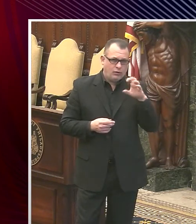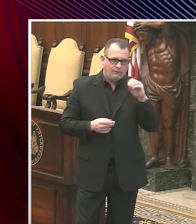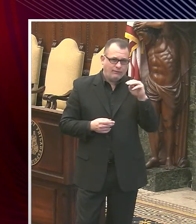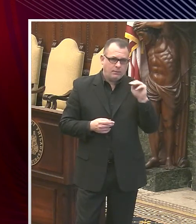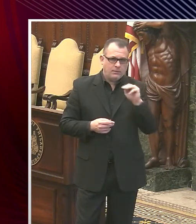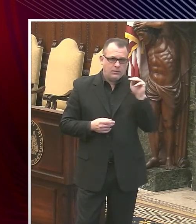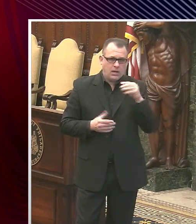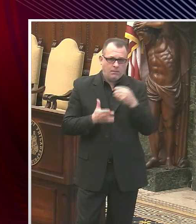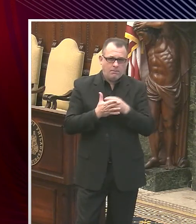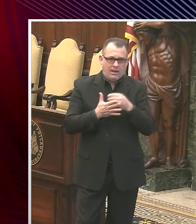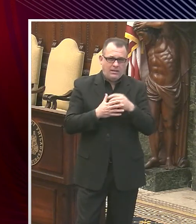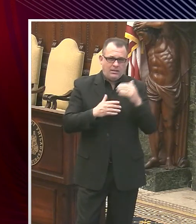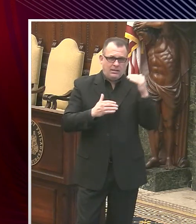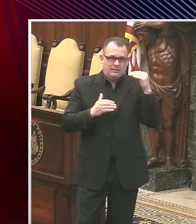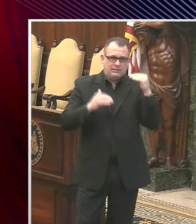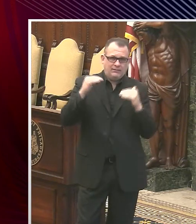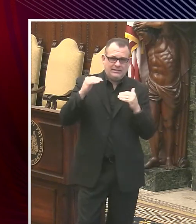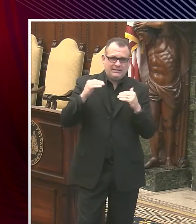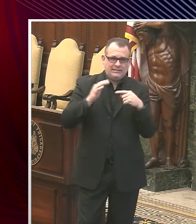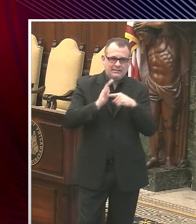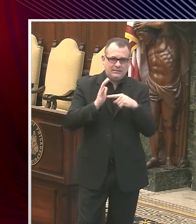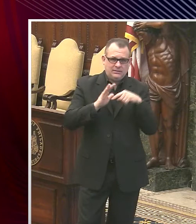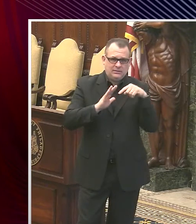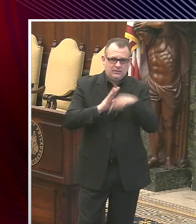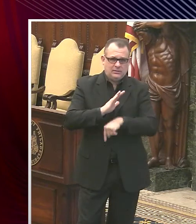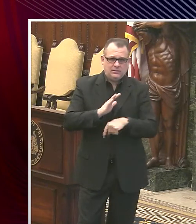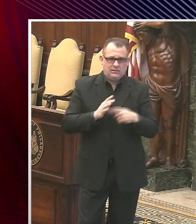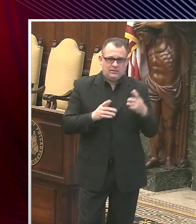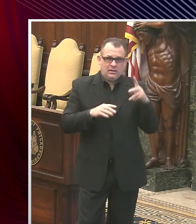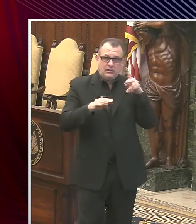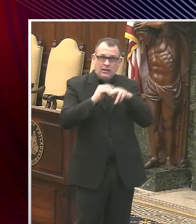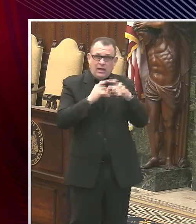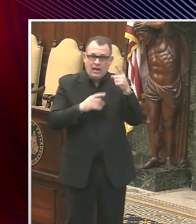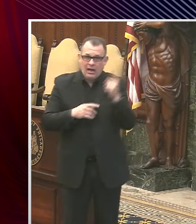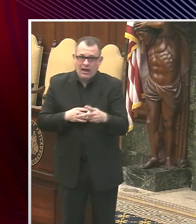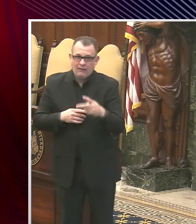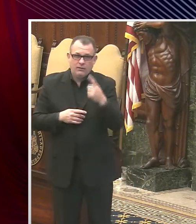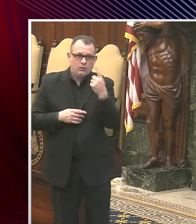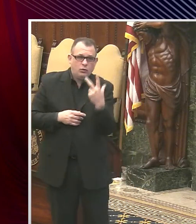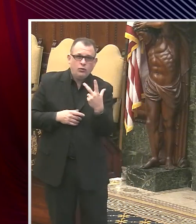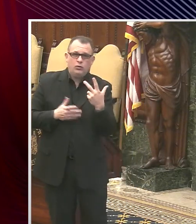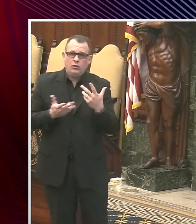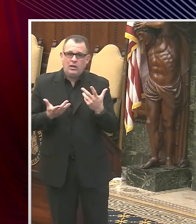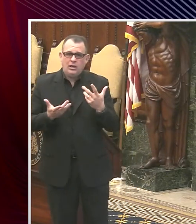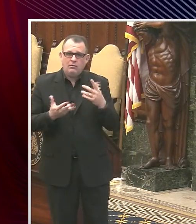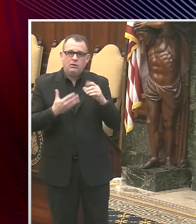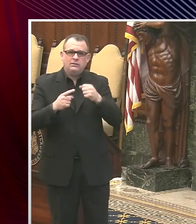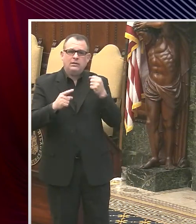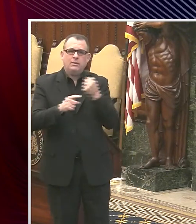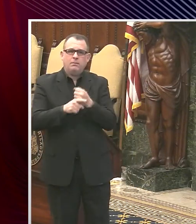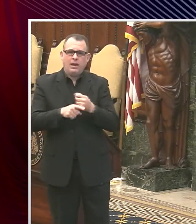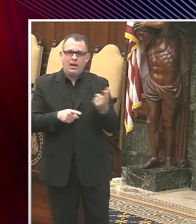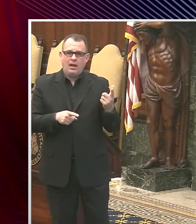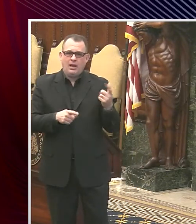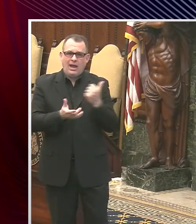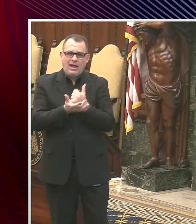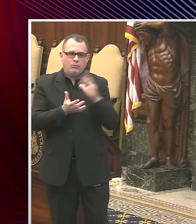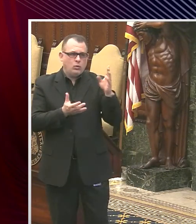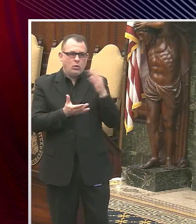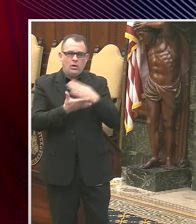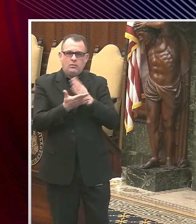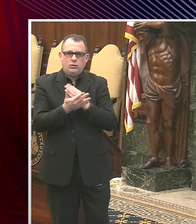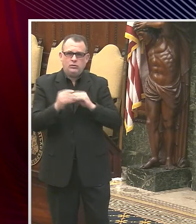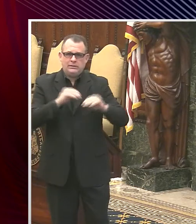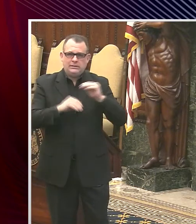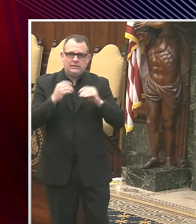budget deficit. I mean, does this cut this in half? Does it cut it by a third? How much impact does it make on the budget deficit? Yeah,